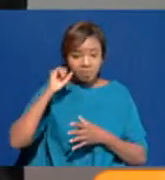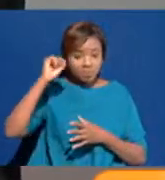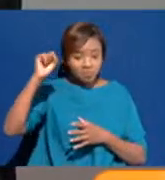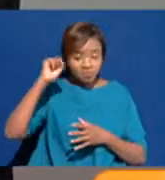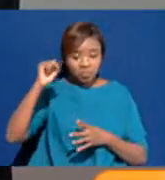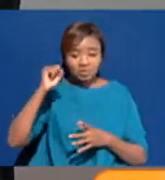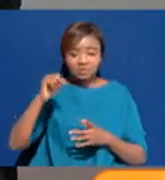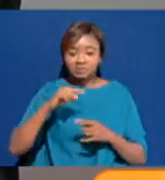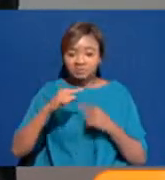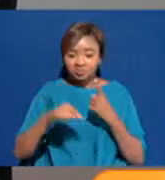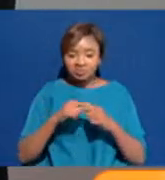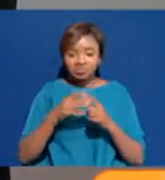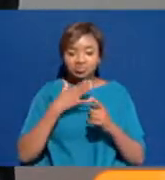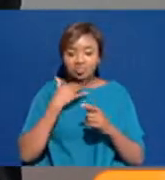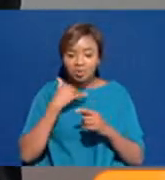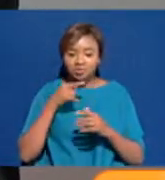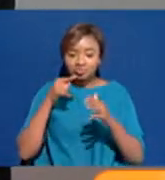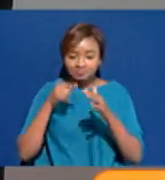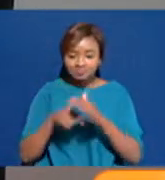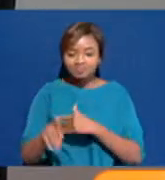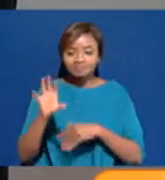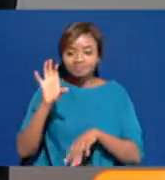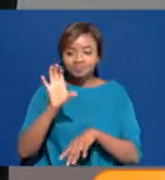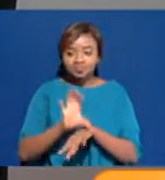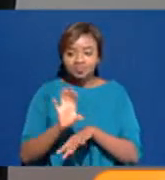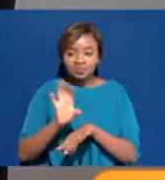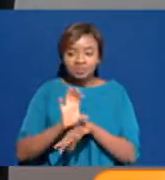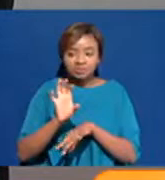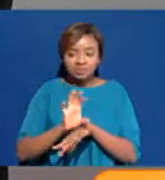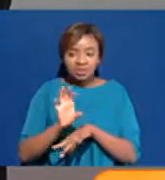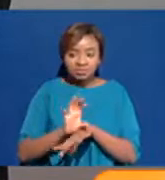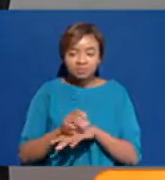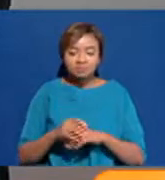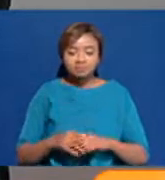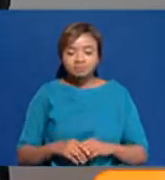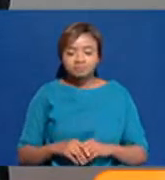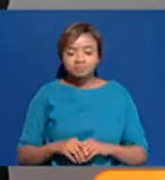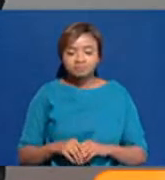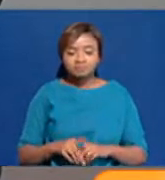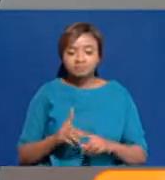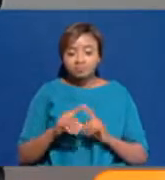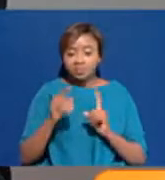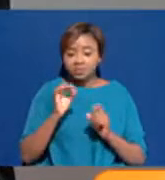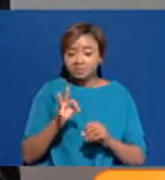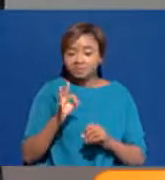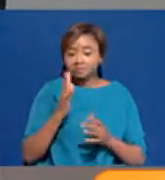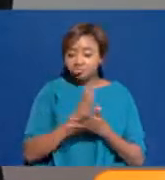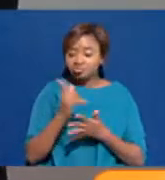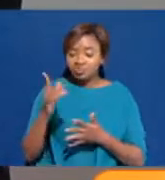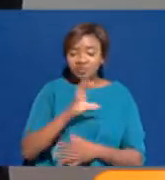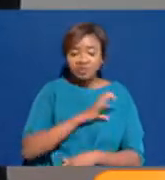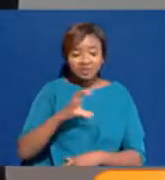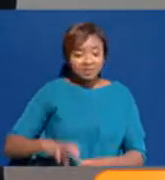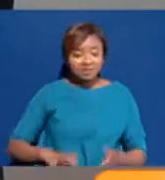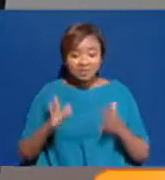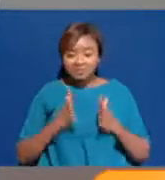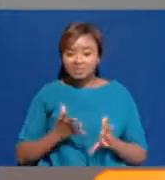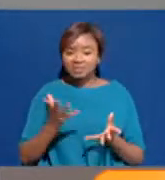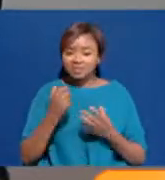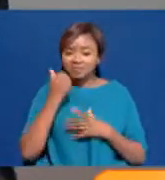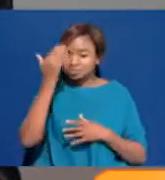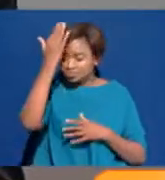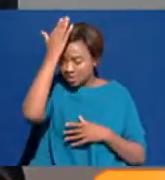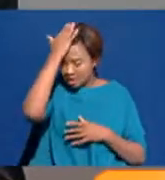coming, and they really want to take that space. But if they are Christians, they should not try to take the space. They